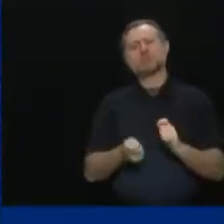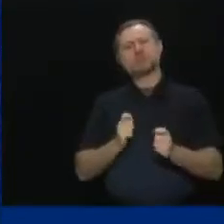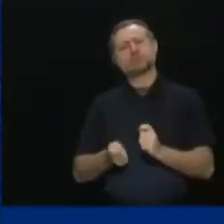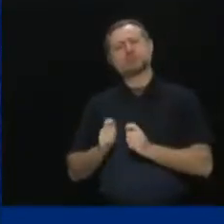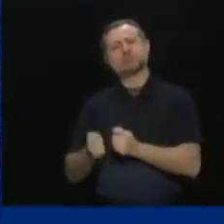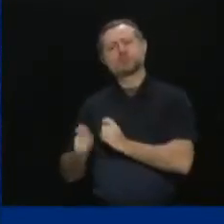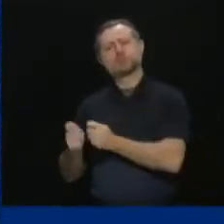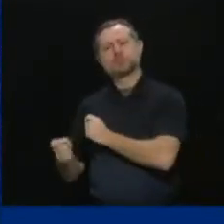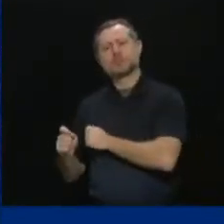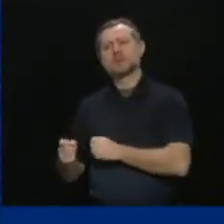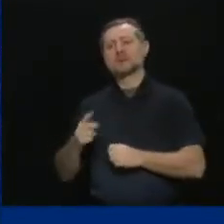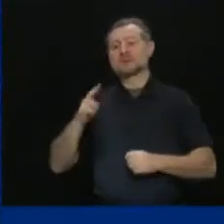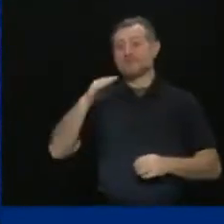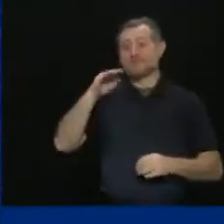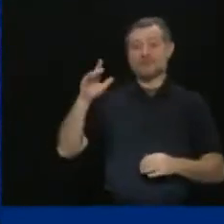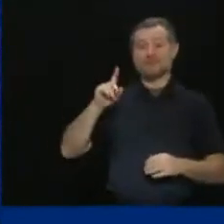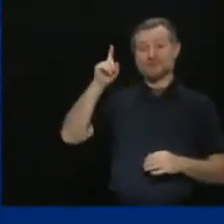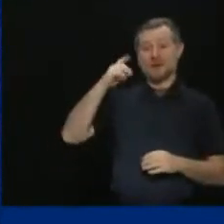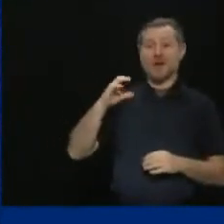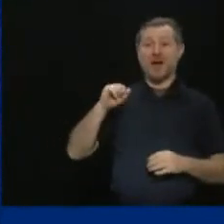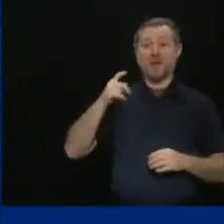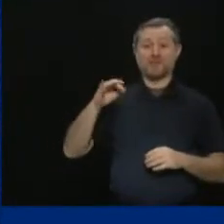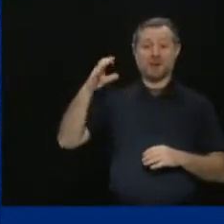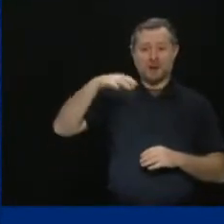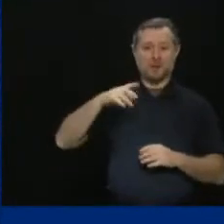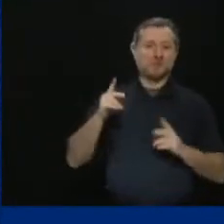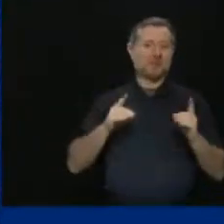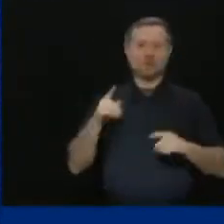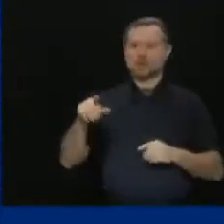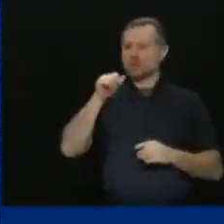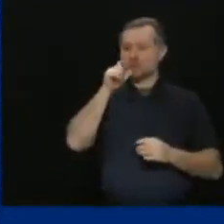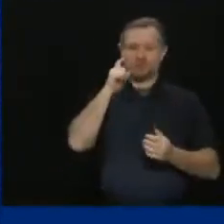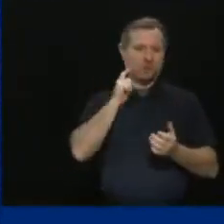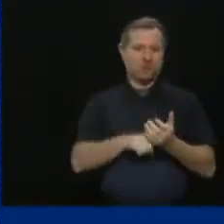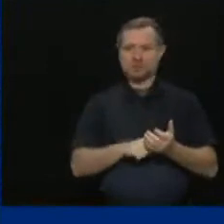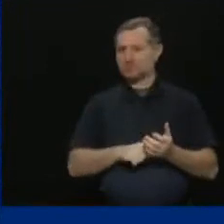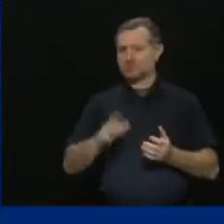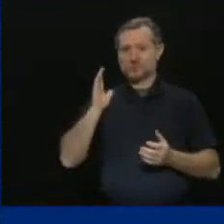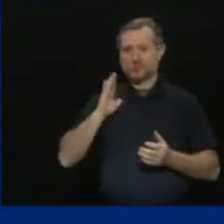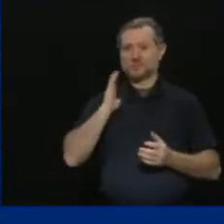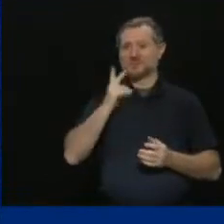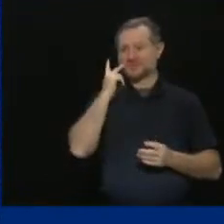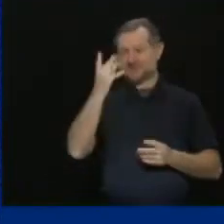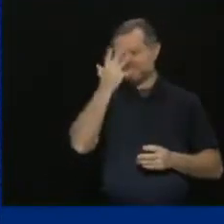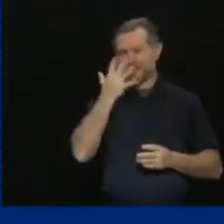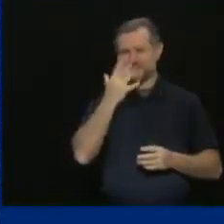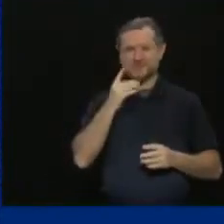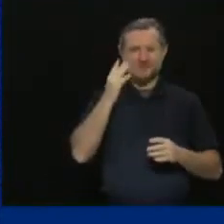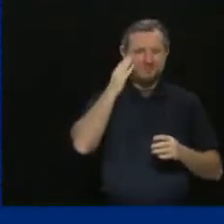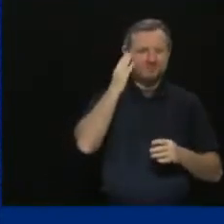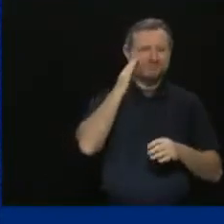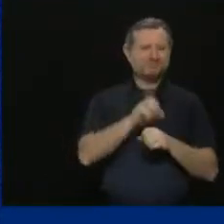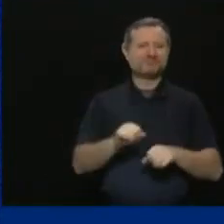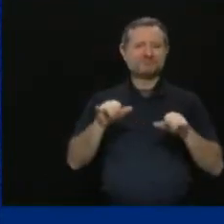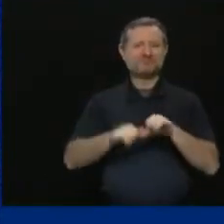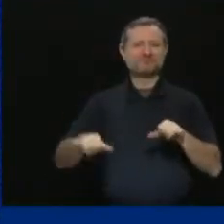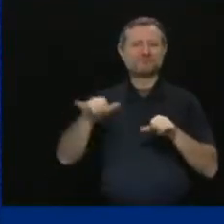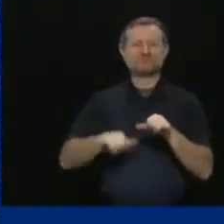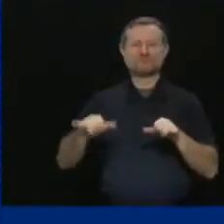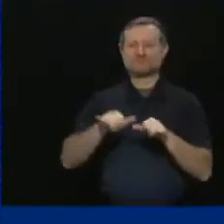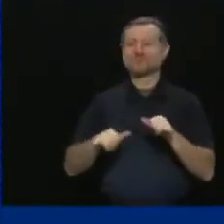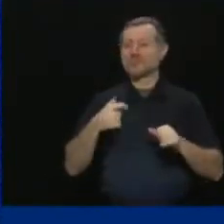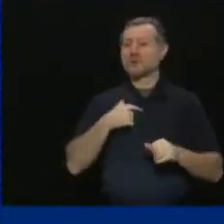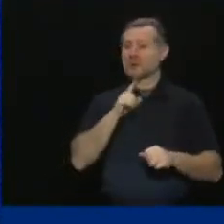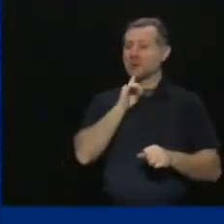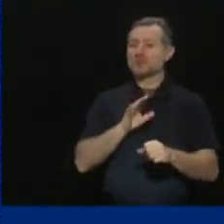floor. It is unrecognizable to people who are used to seeing the individuals who were there in the past. That's what I promised. The second floor, my executive team